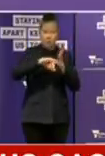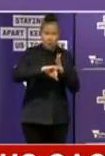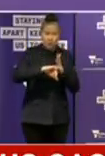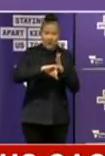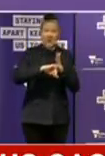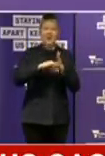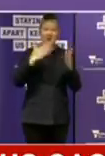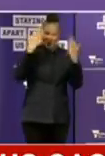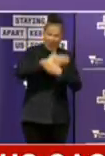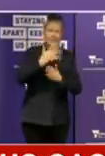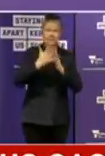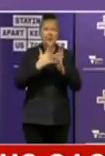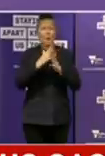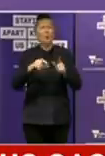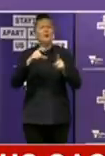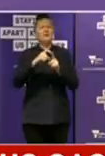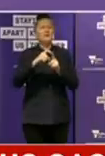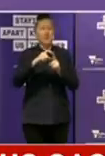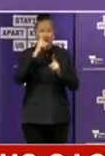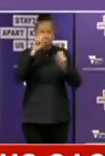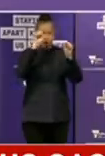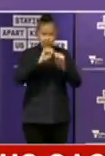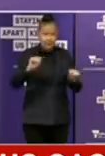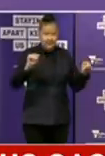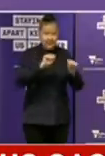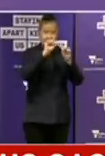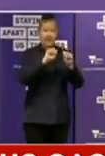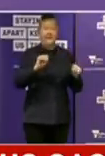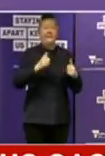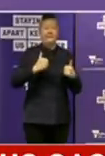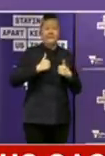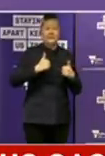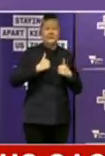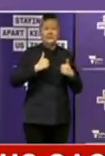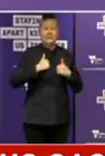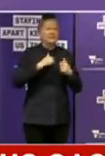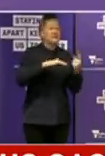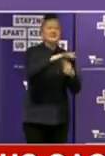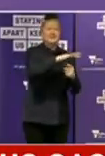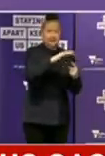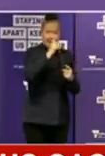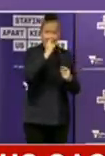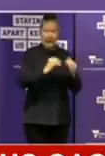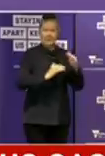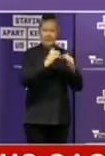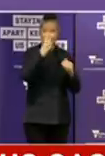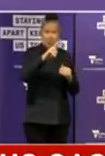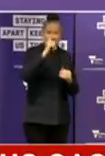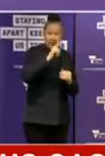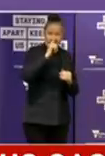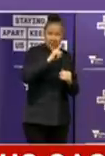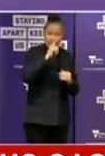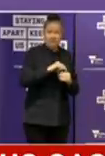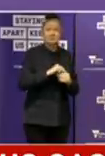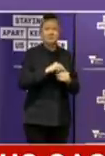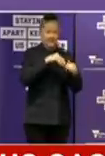and fitness studios will be able to open in regional Victoria, a maximum of 20 people, a maximum of 10 people per space, a